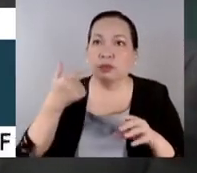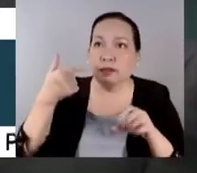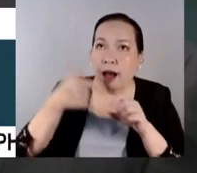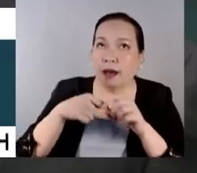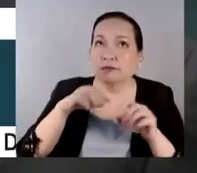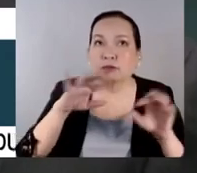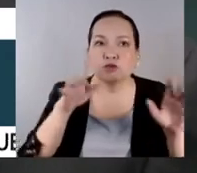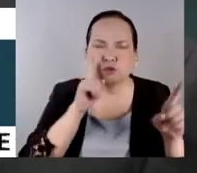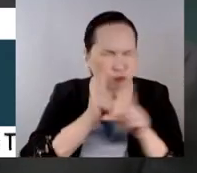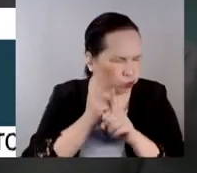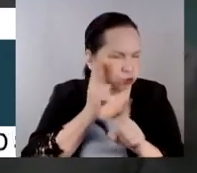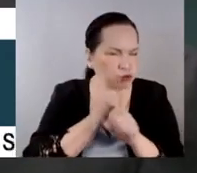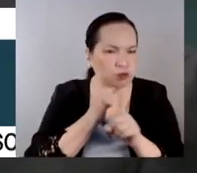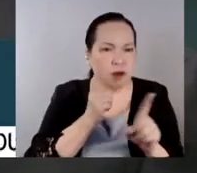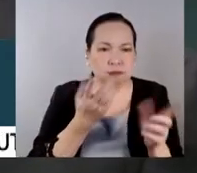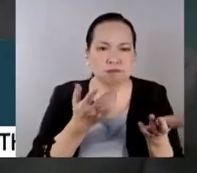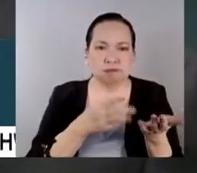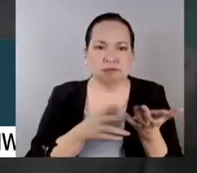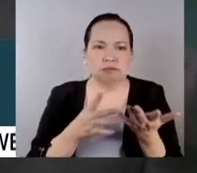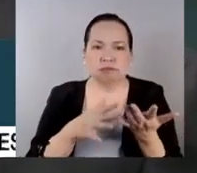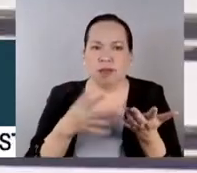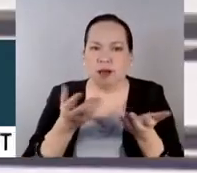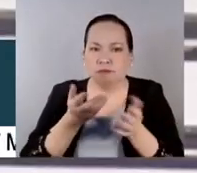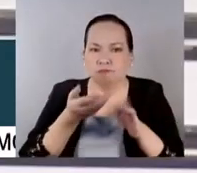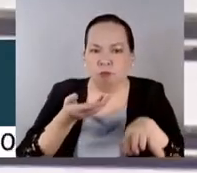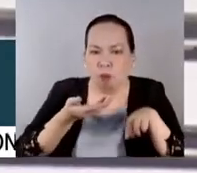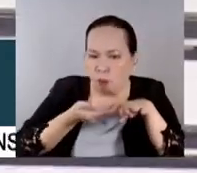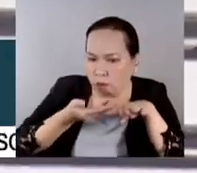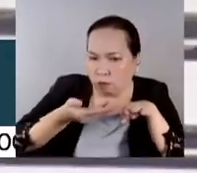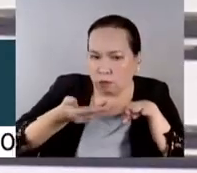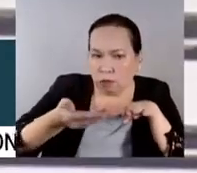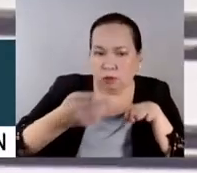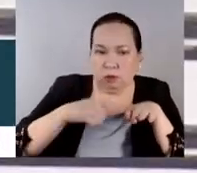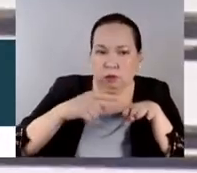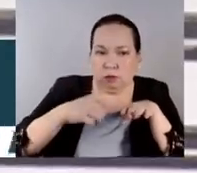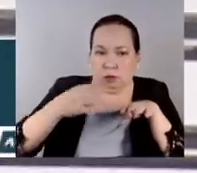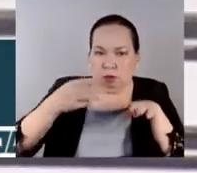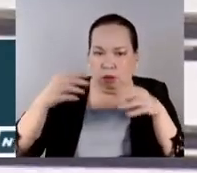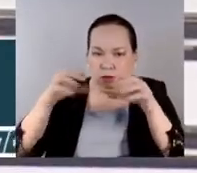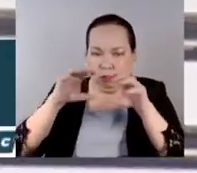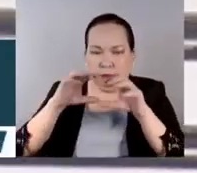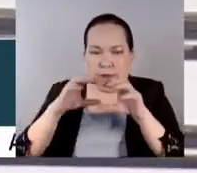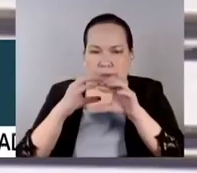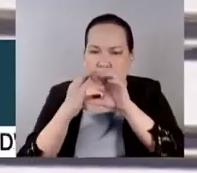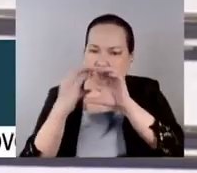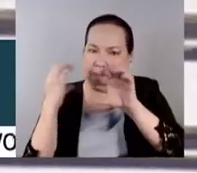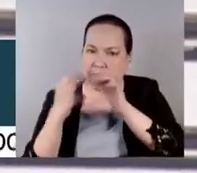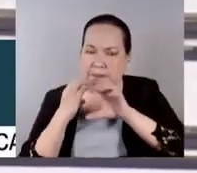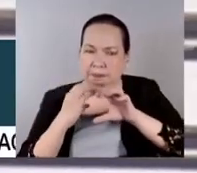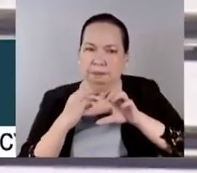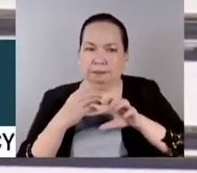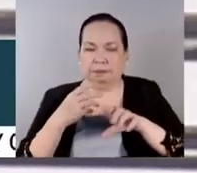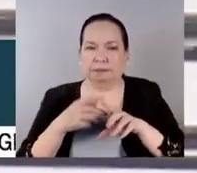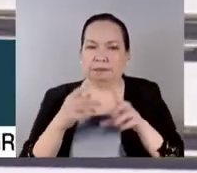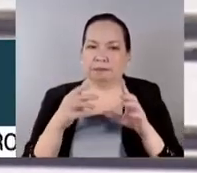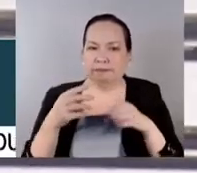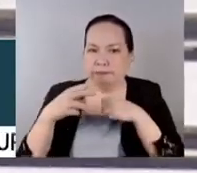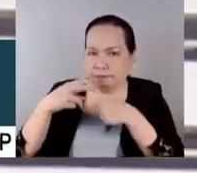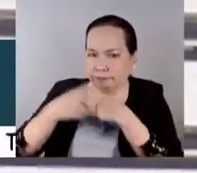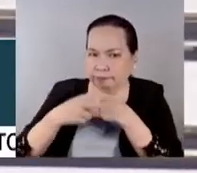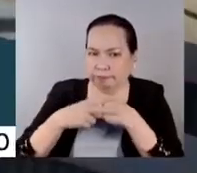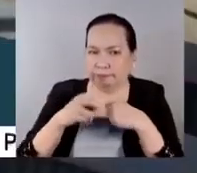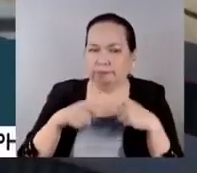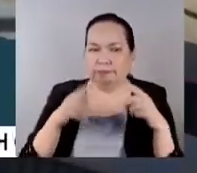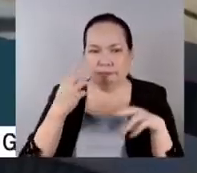zero container terminal in the world. As part of its green shift, Long Beach Container Terminal, or